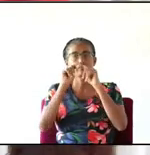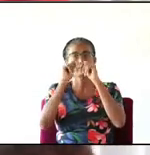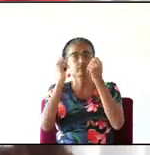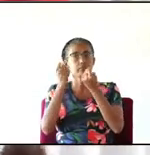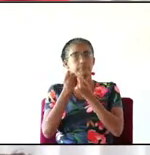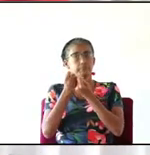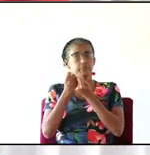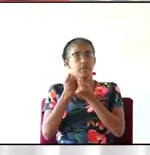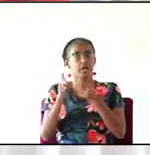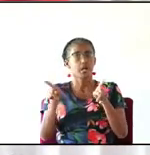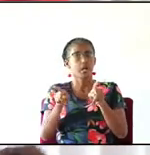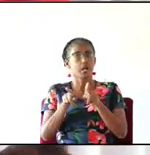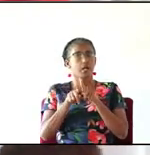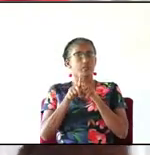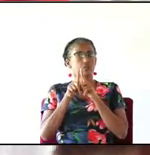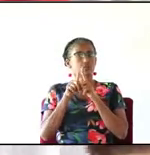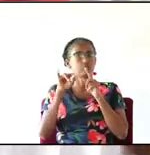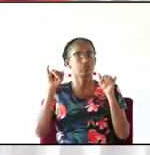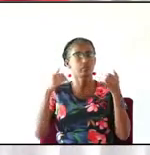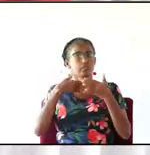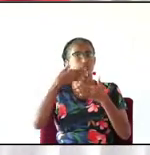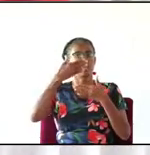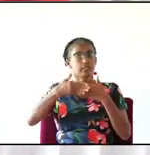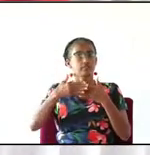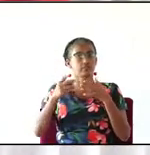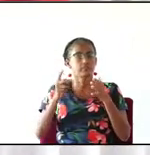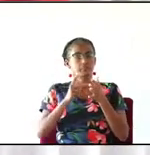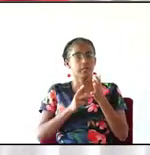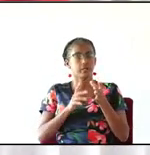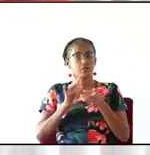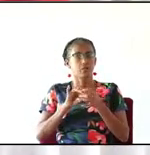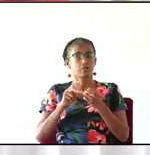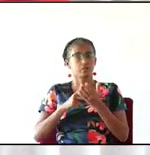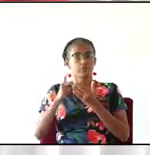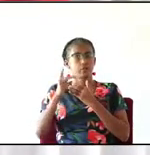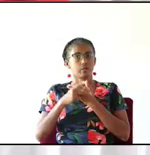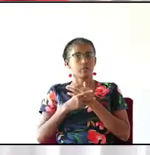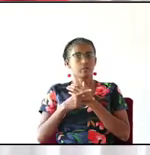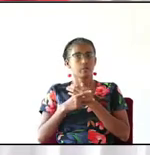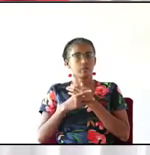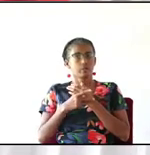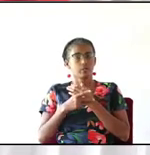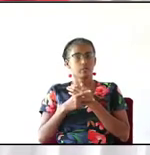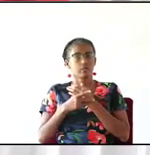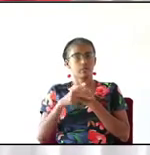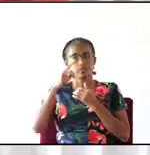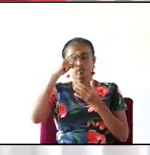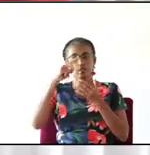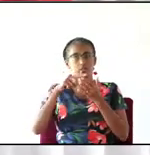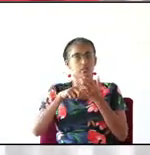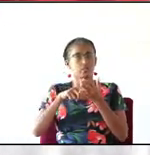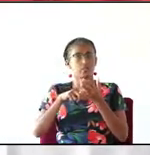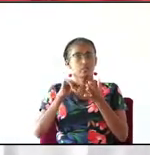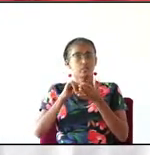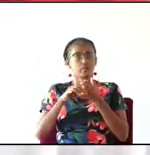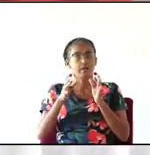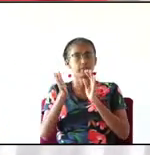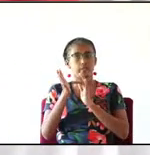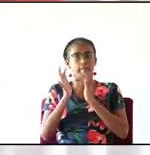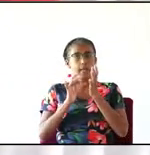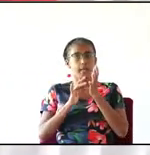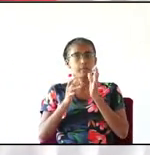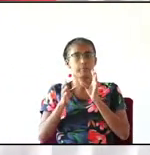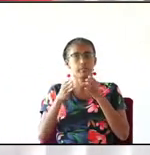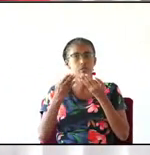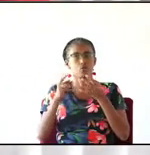as our next point in the program here, and also put in a notice, we will have the scripture reading today